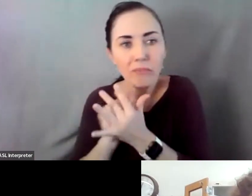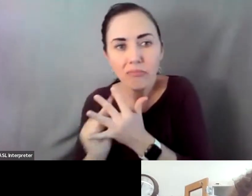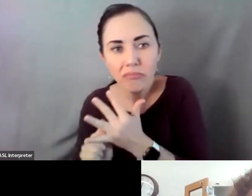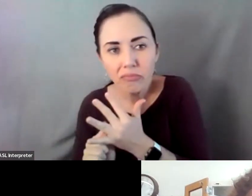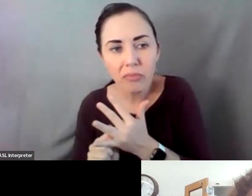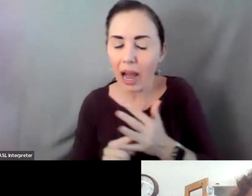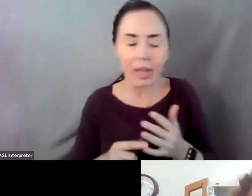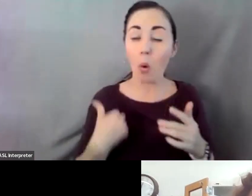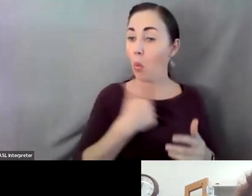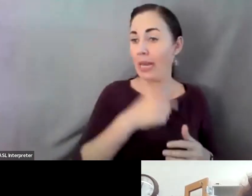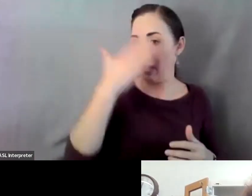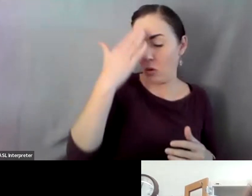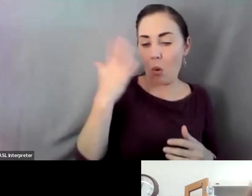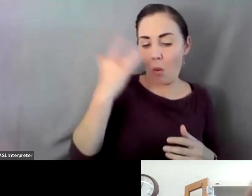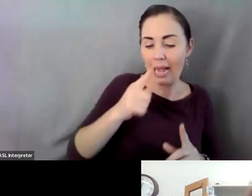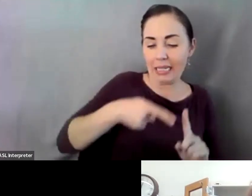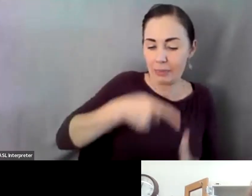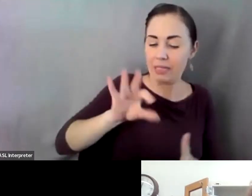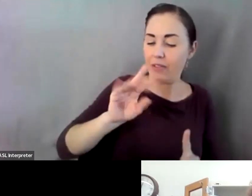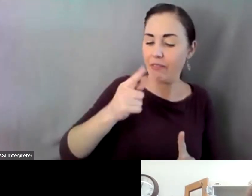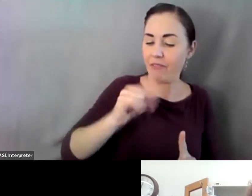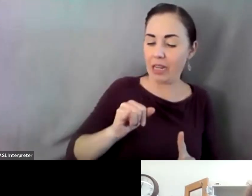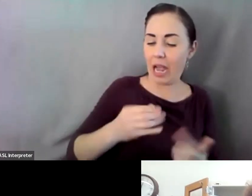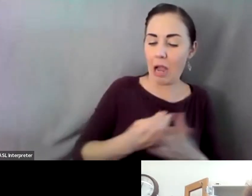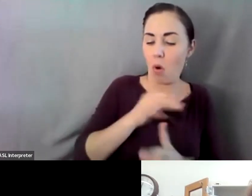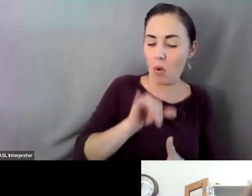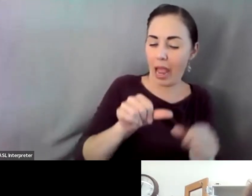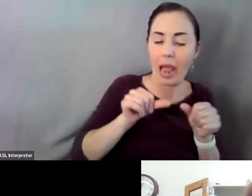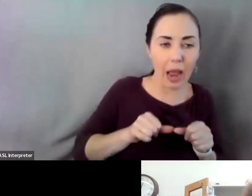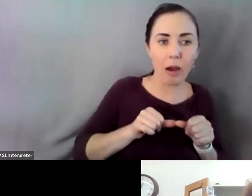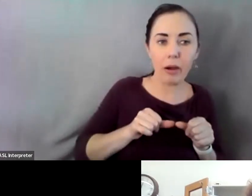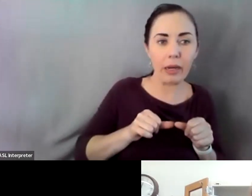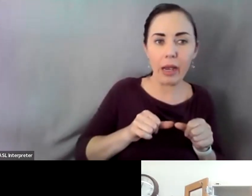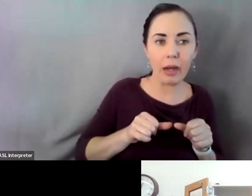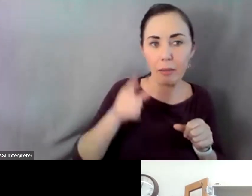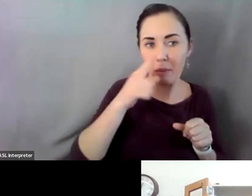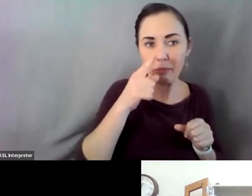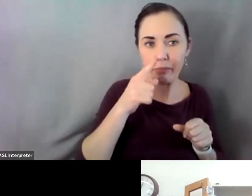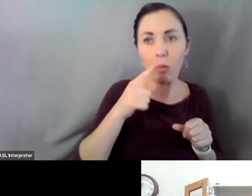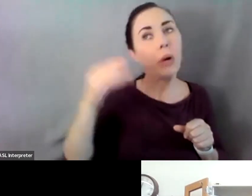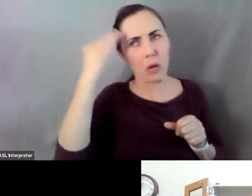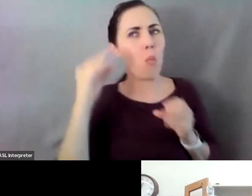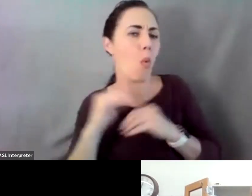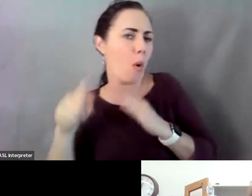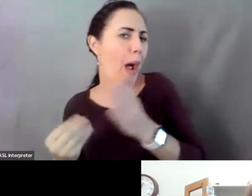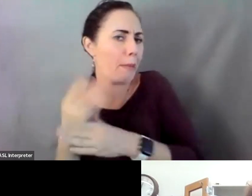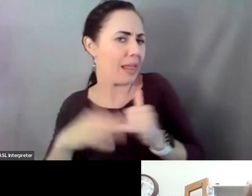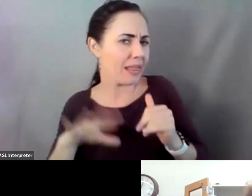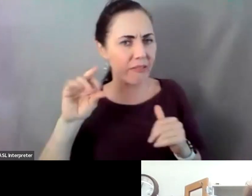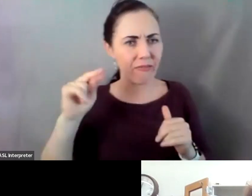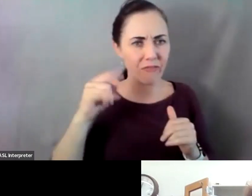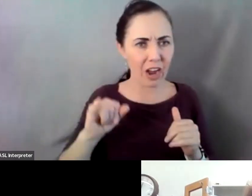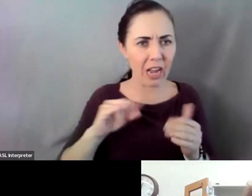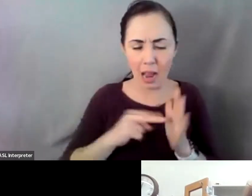about plants. And part of that is just because most of the fungus we can't see, it's below ground. It's a lot easier to go and look and